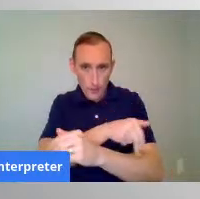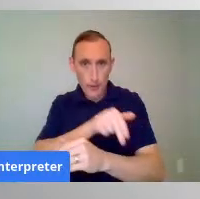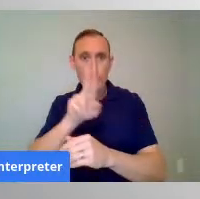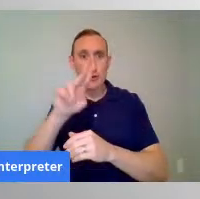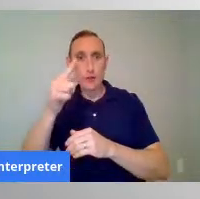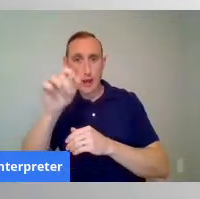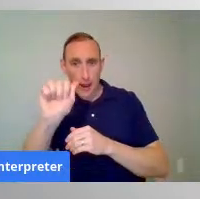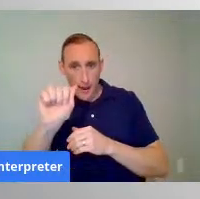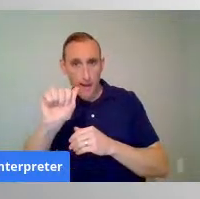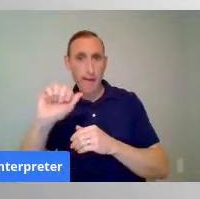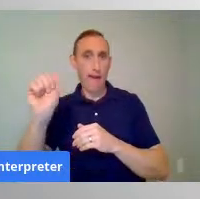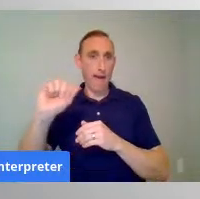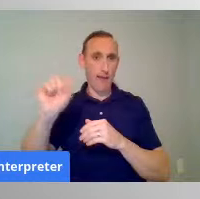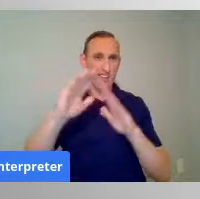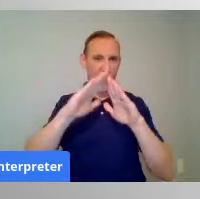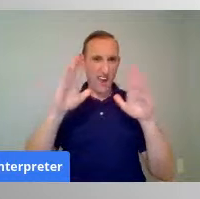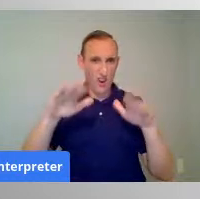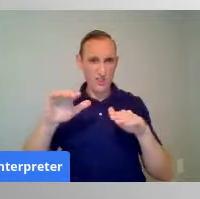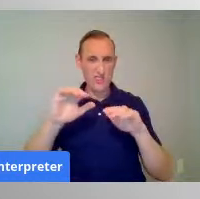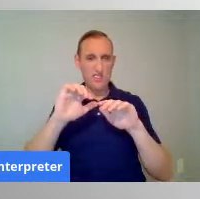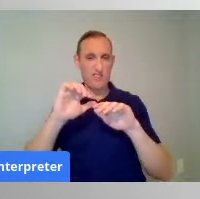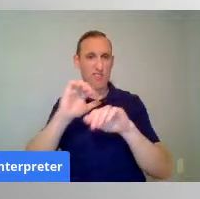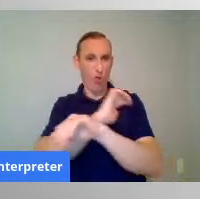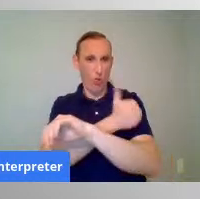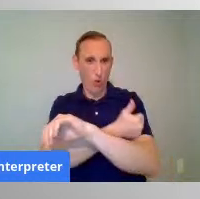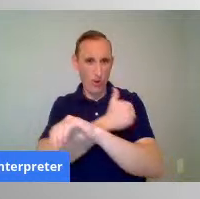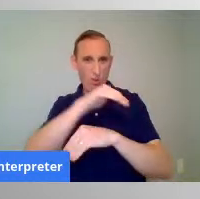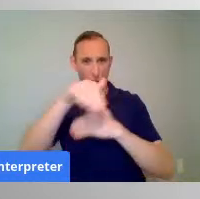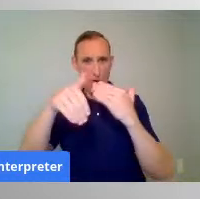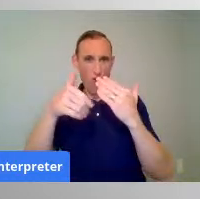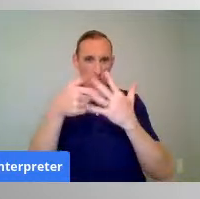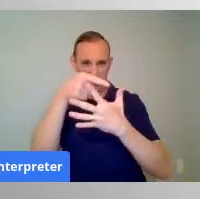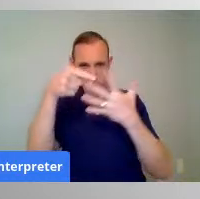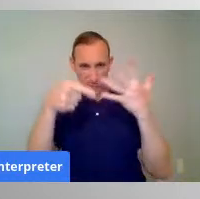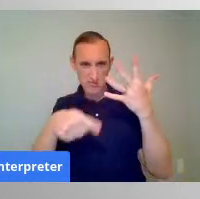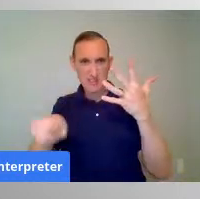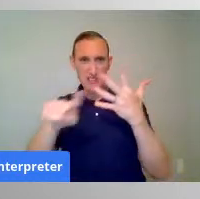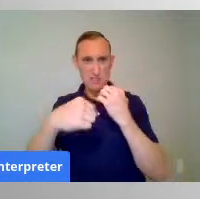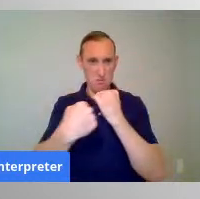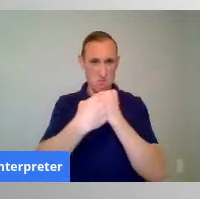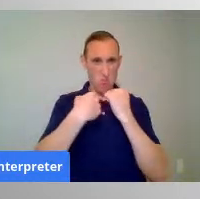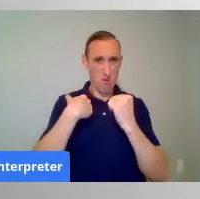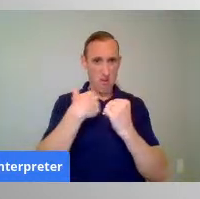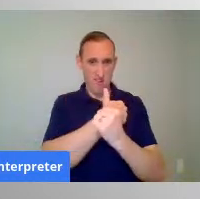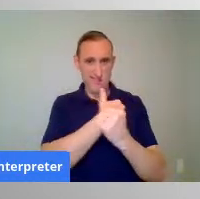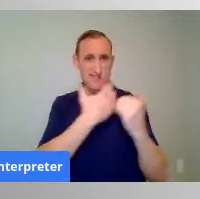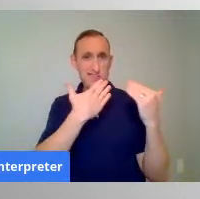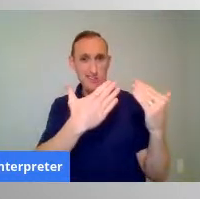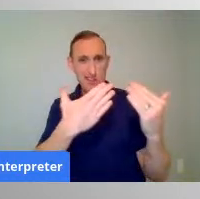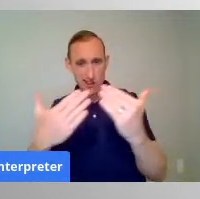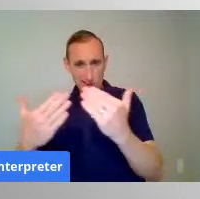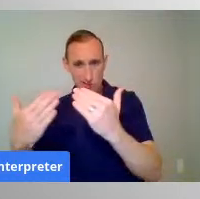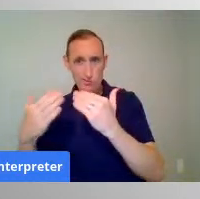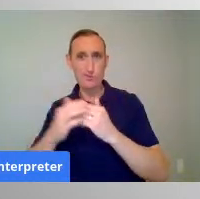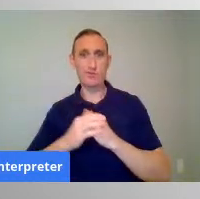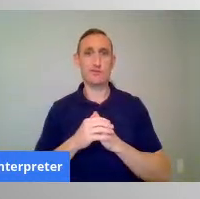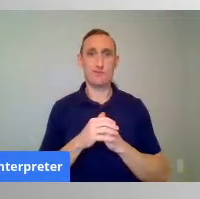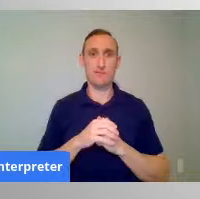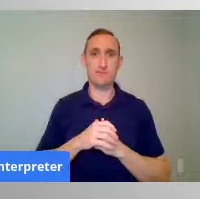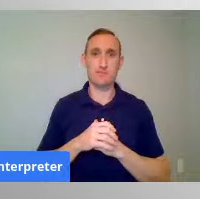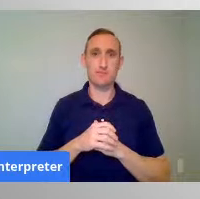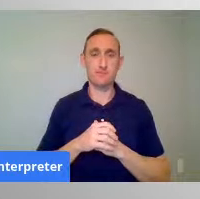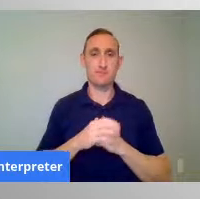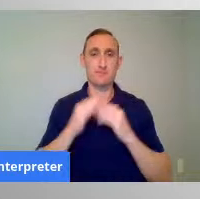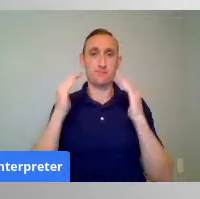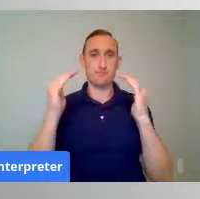Georgia, Athens Housing Authority, and the Community Foundation, who's our sort of our champion and the herder of all the cats. Next